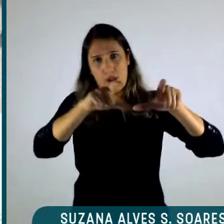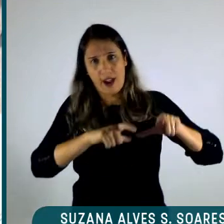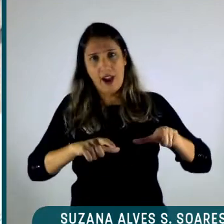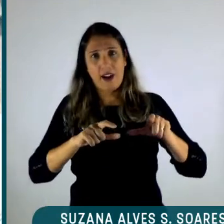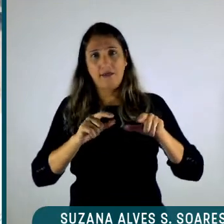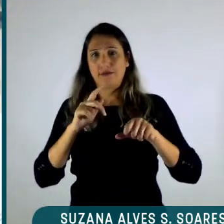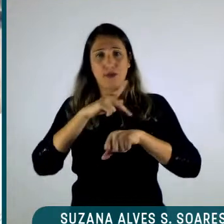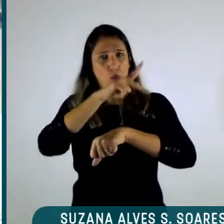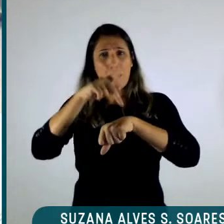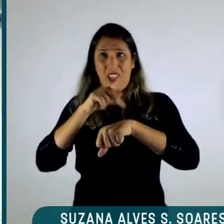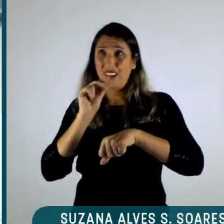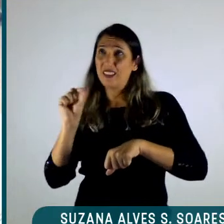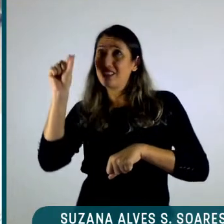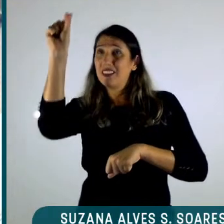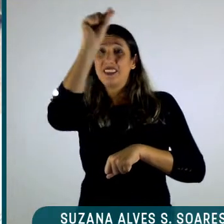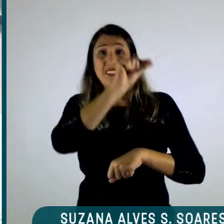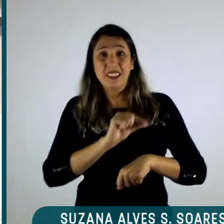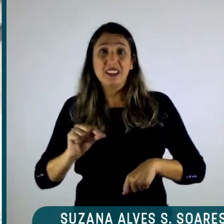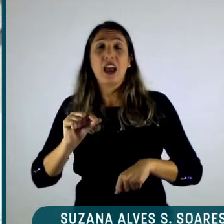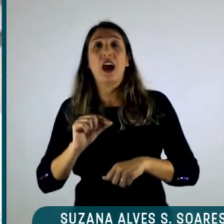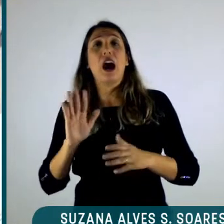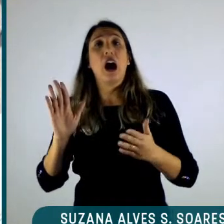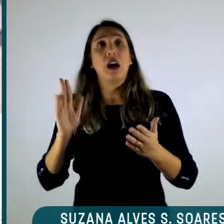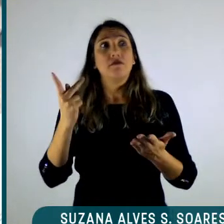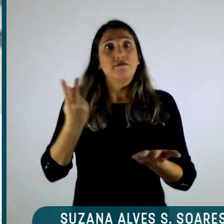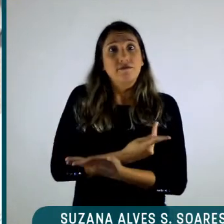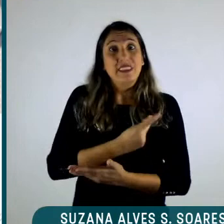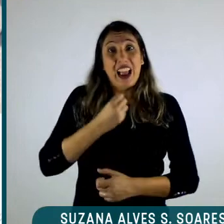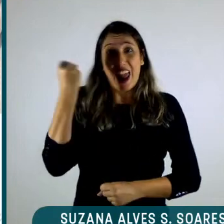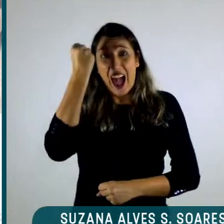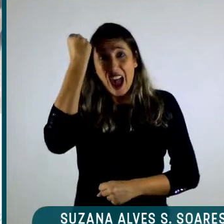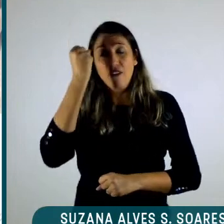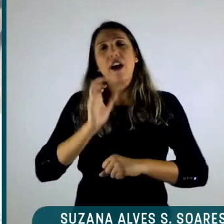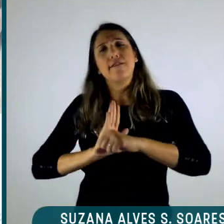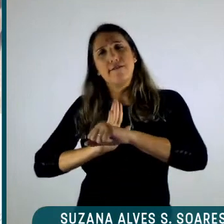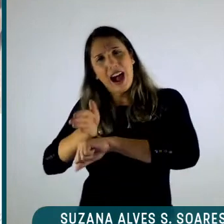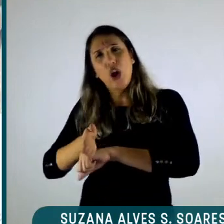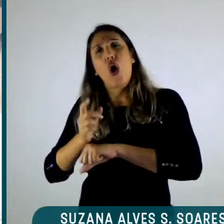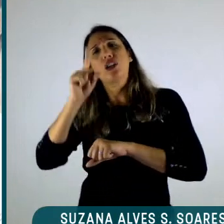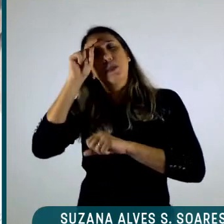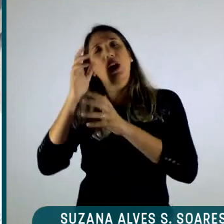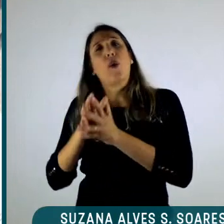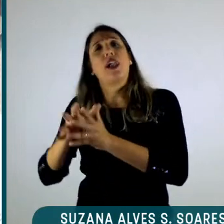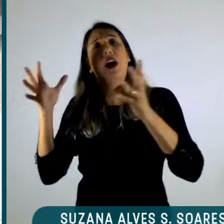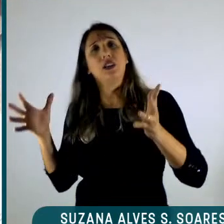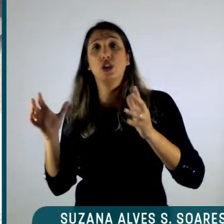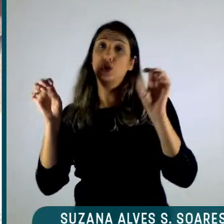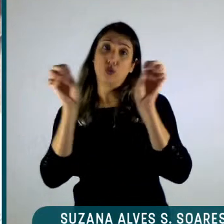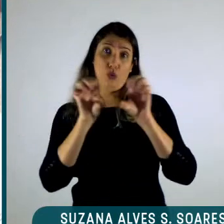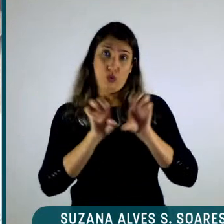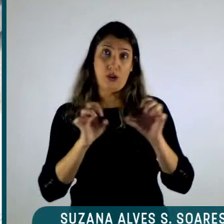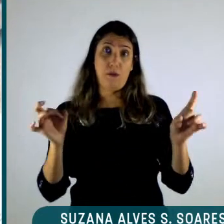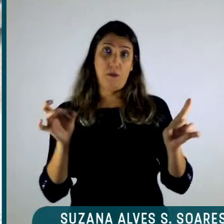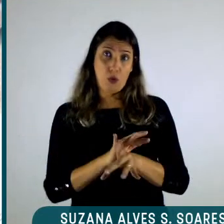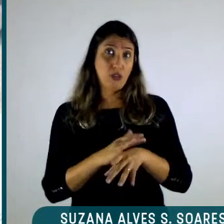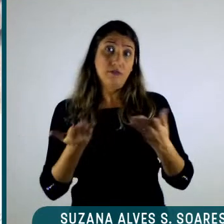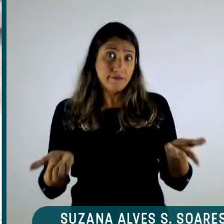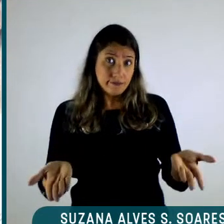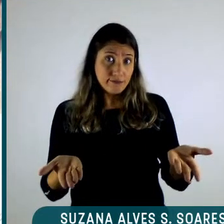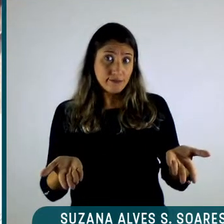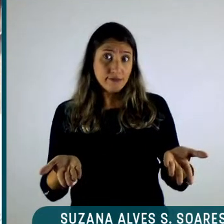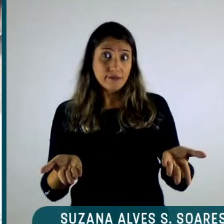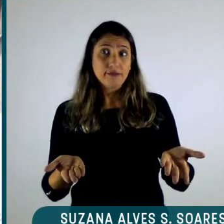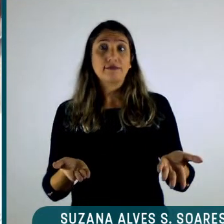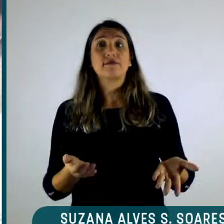have regional hospitals spread across the country. Any more complex cases, they go to the large hospitals. We do have